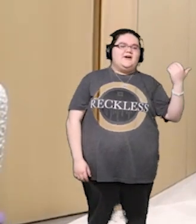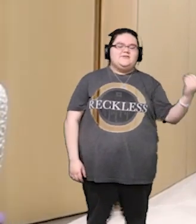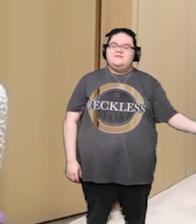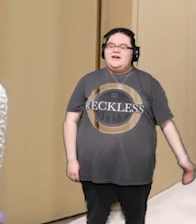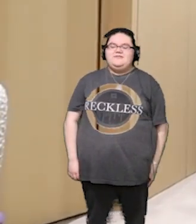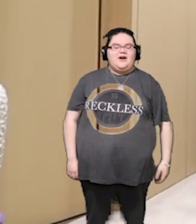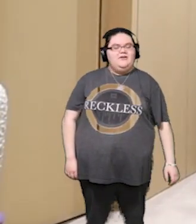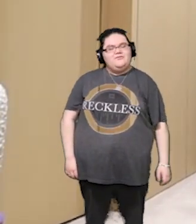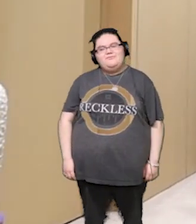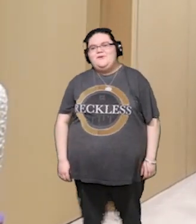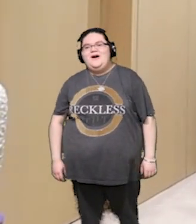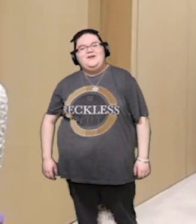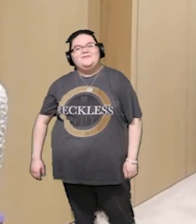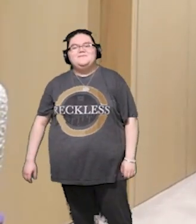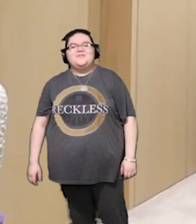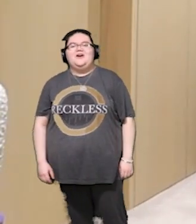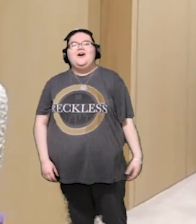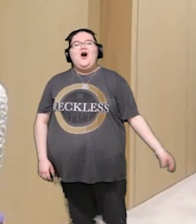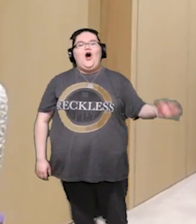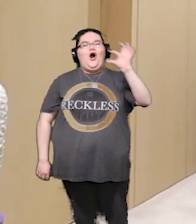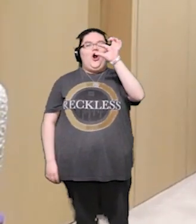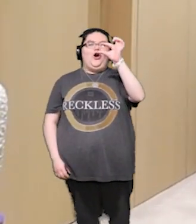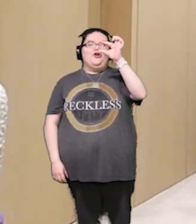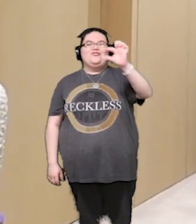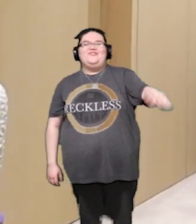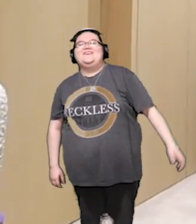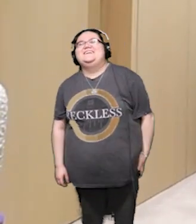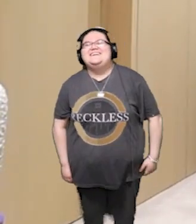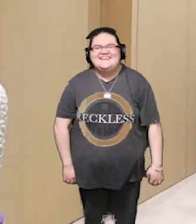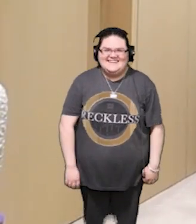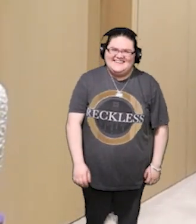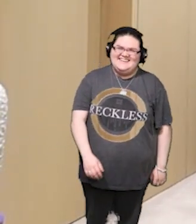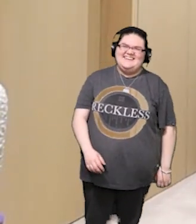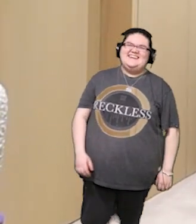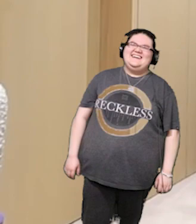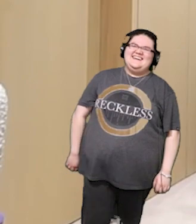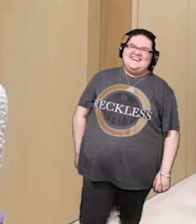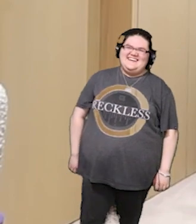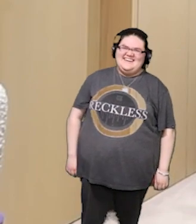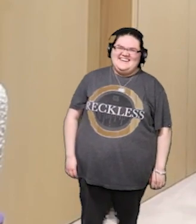they're just trying to cool down the earth, bro. Earth. Cool